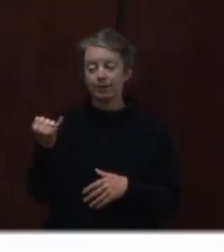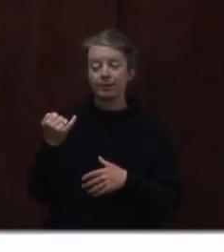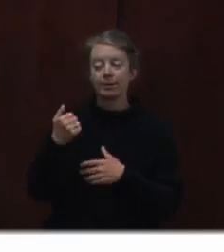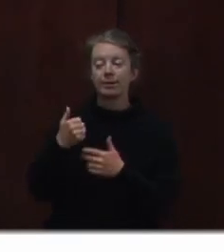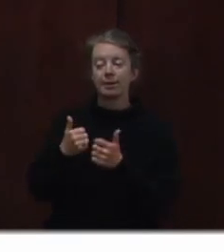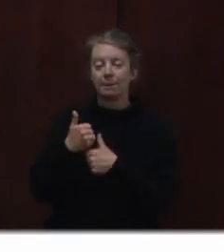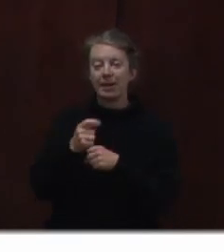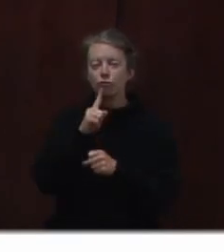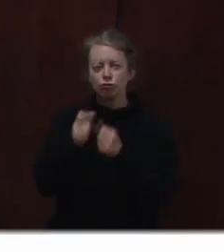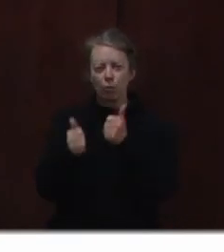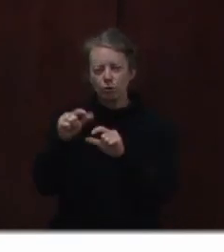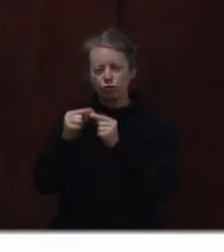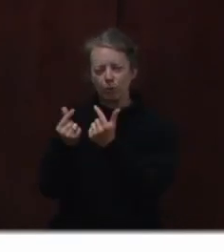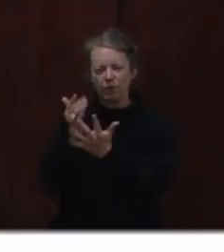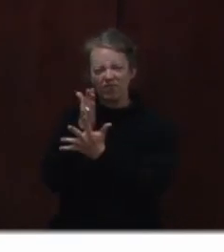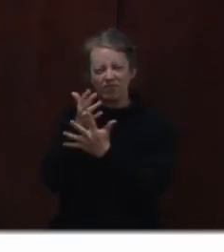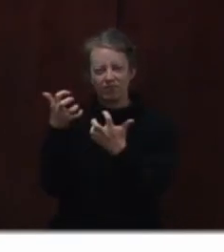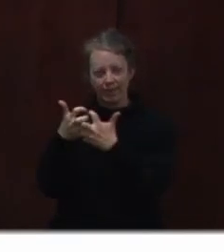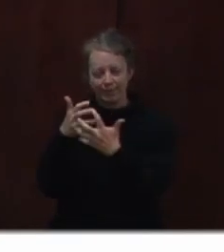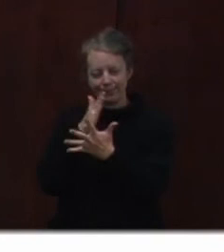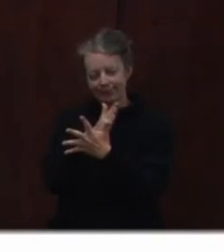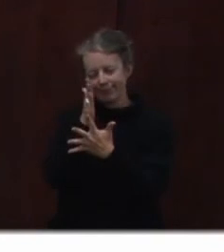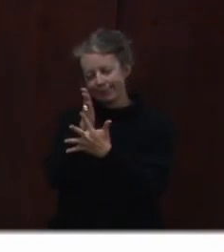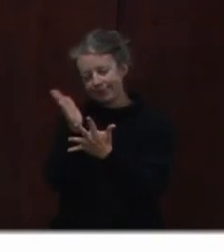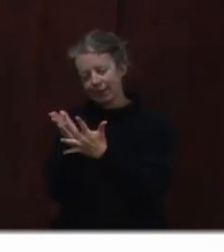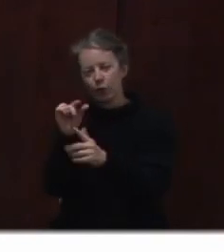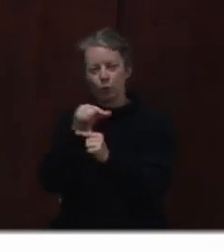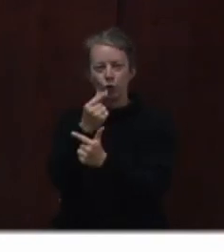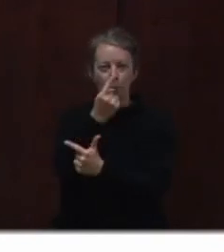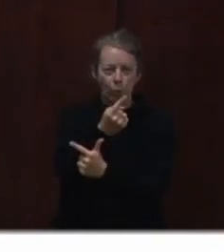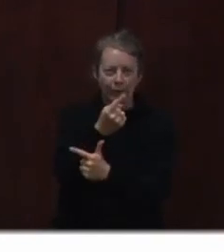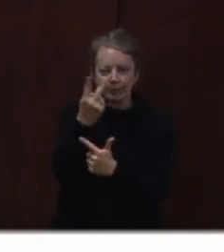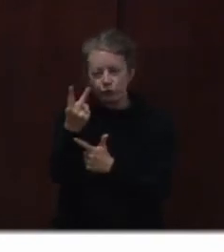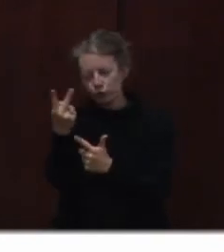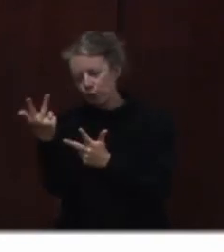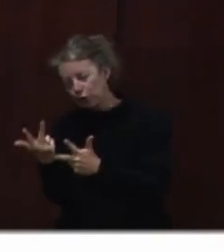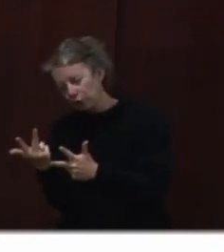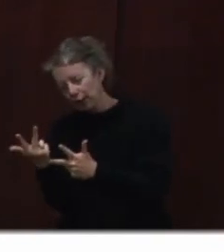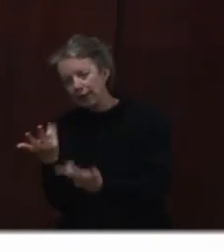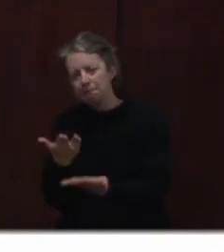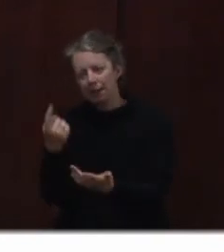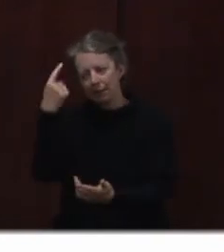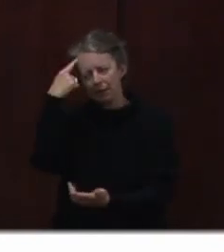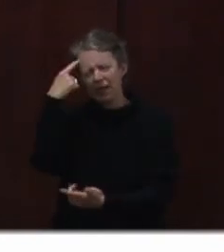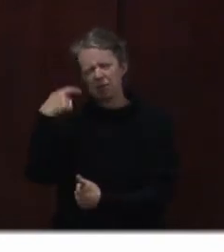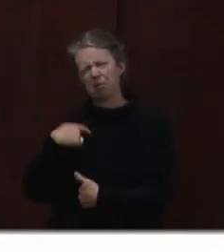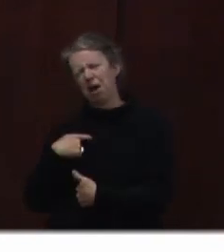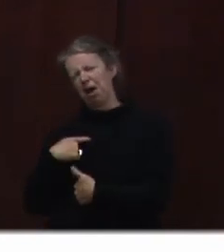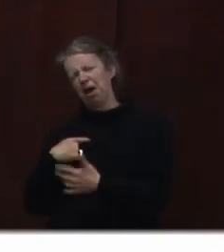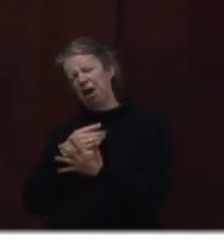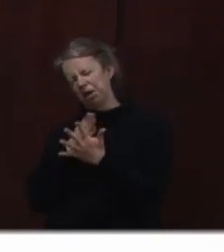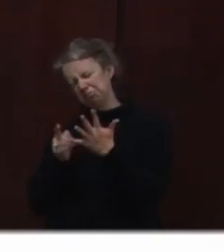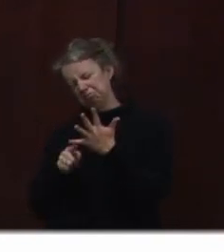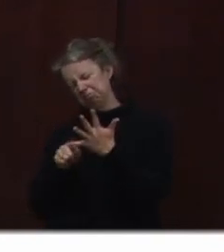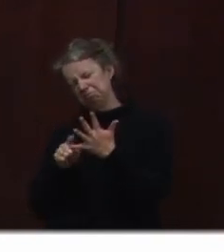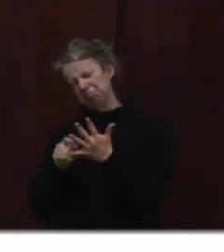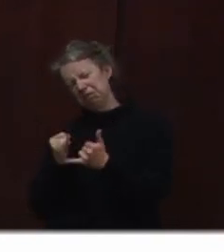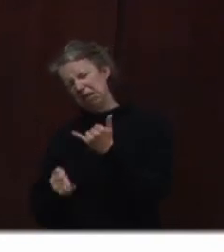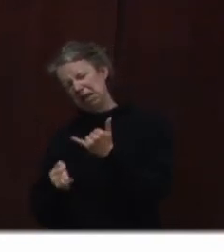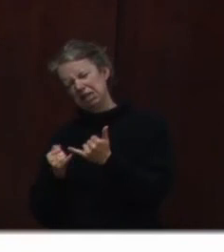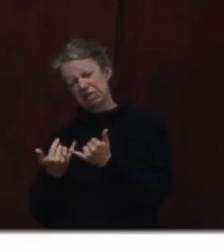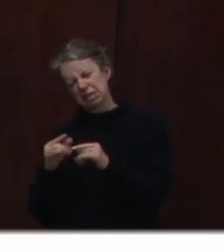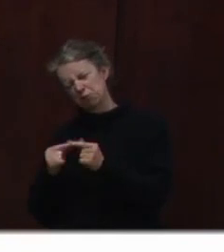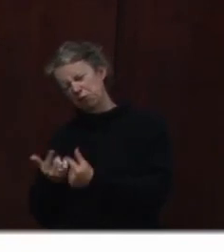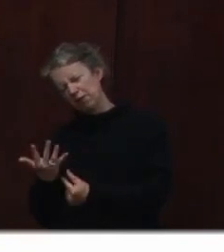for that group. It's a great practice just to go and see where do you fall, because you might think that you are group 5 and you actually might work in one of the